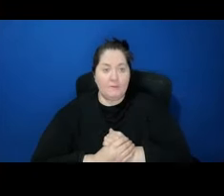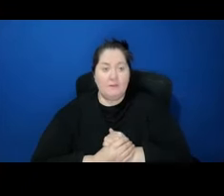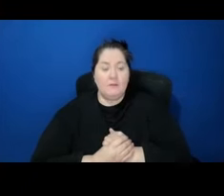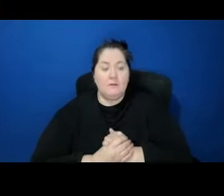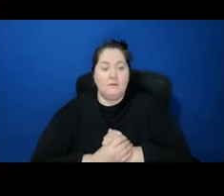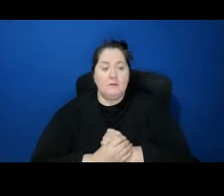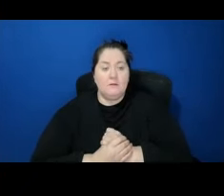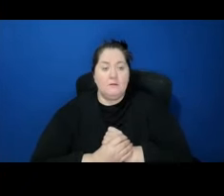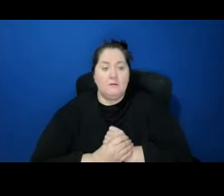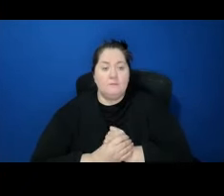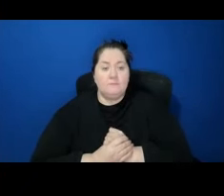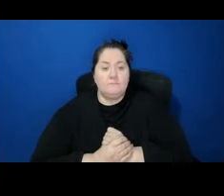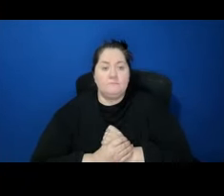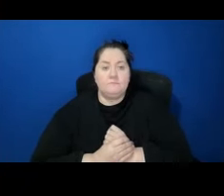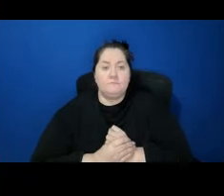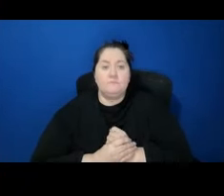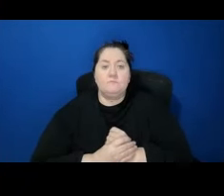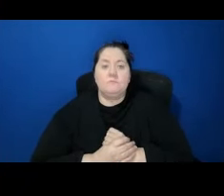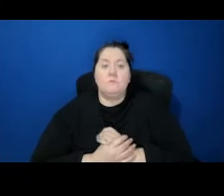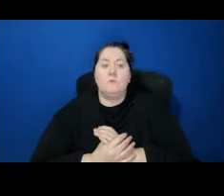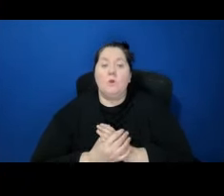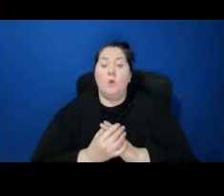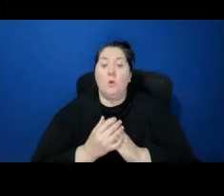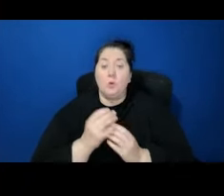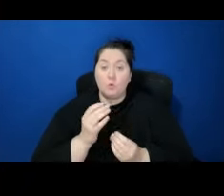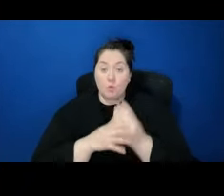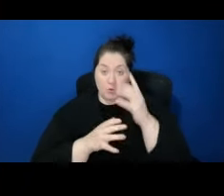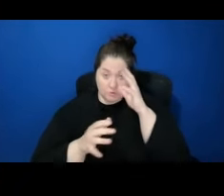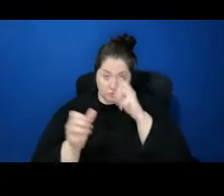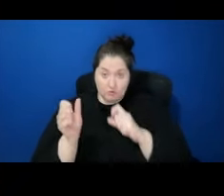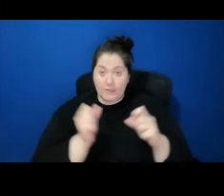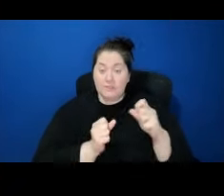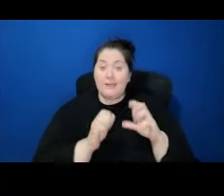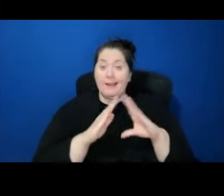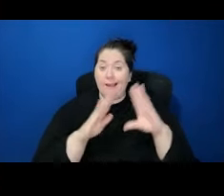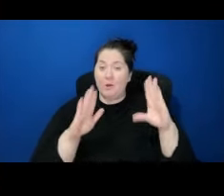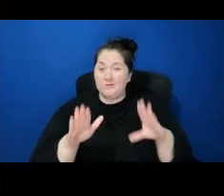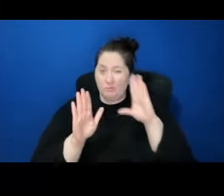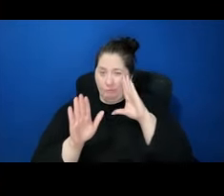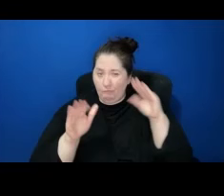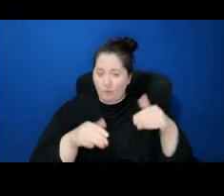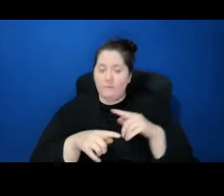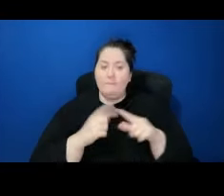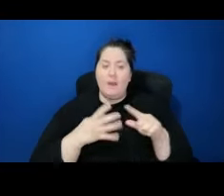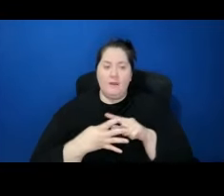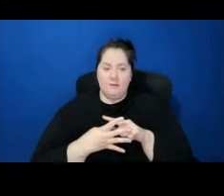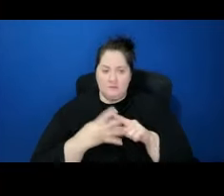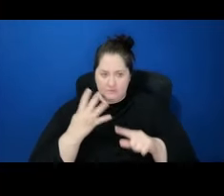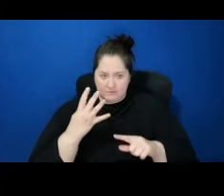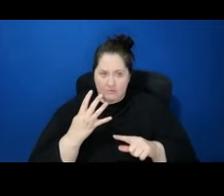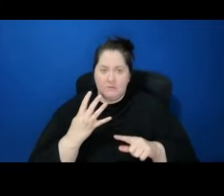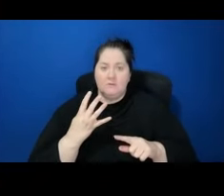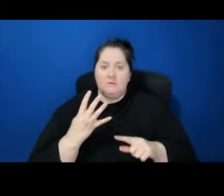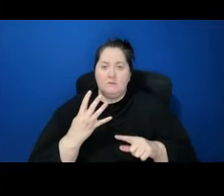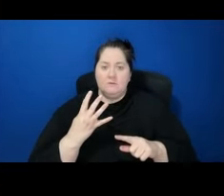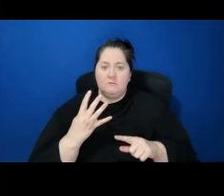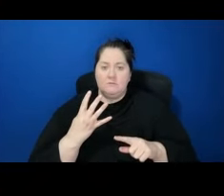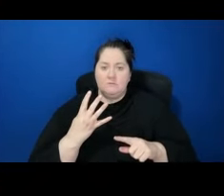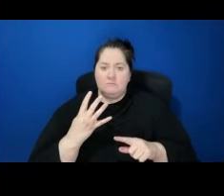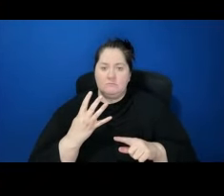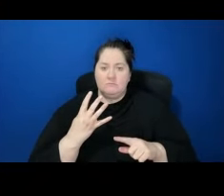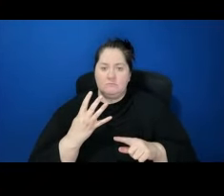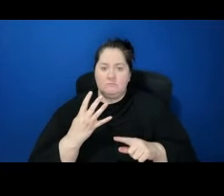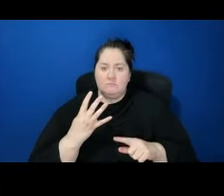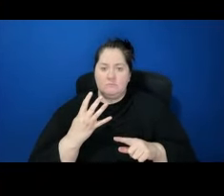We are going to focus primarily on the growth strategy and housing, but I do want to acknowledge and point your attention to